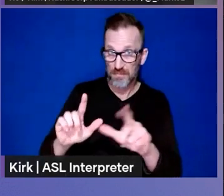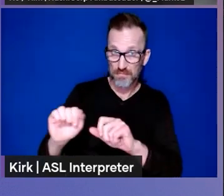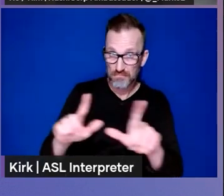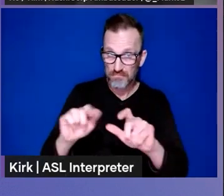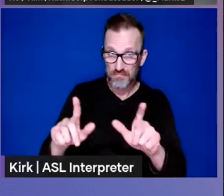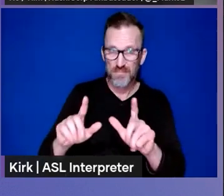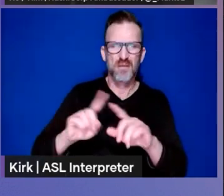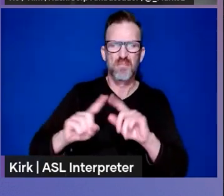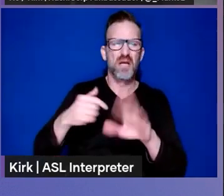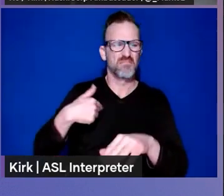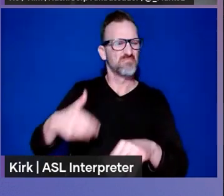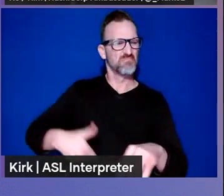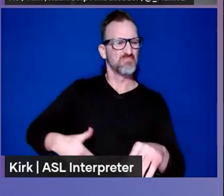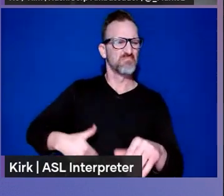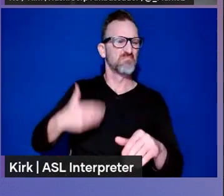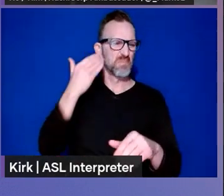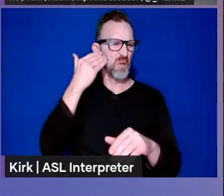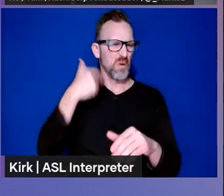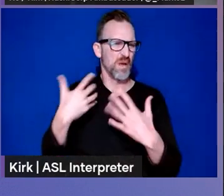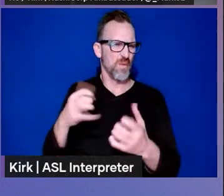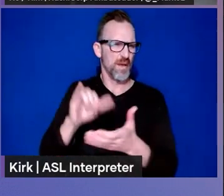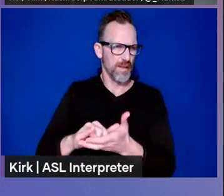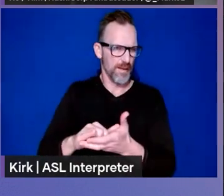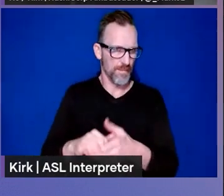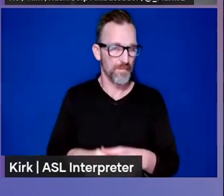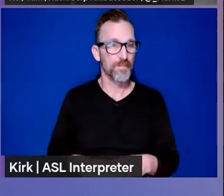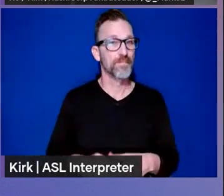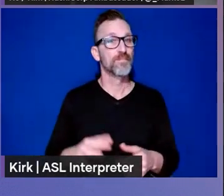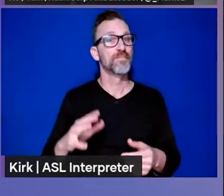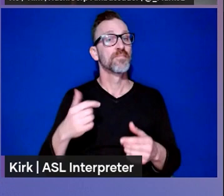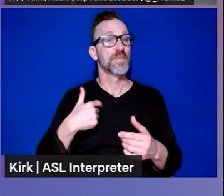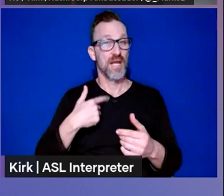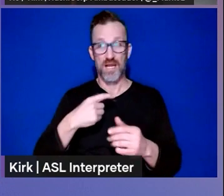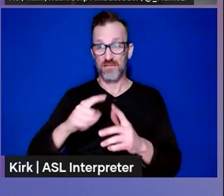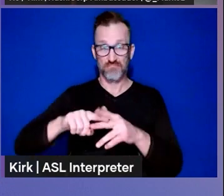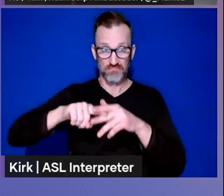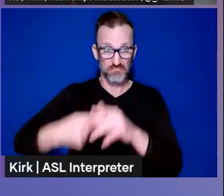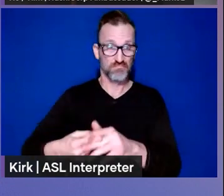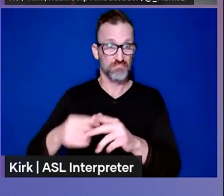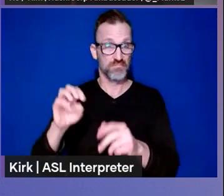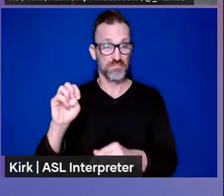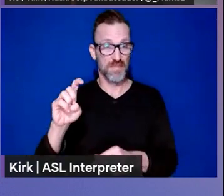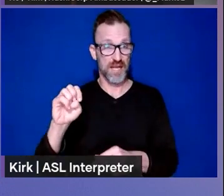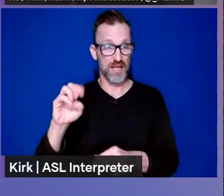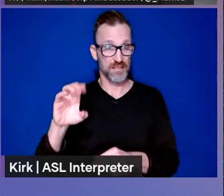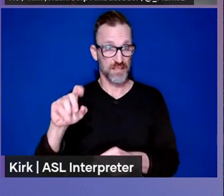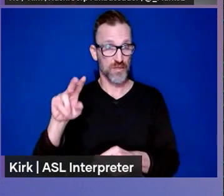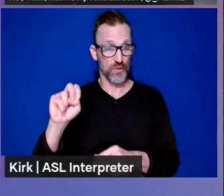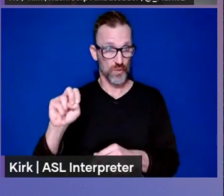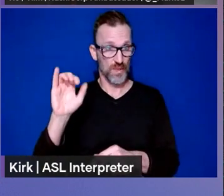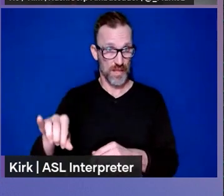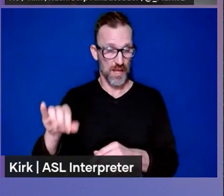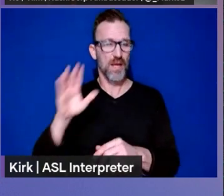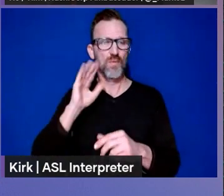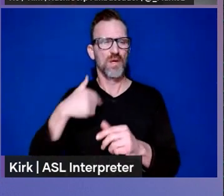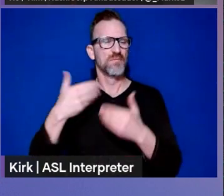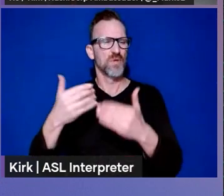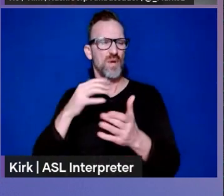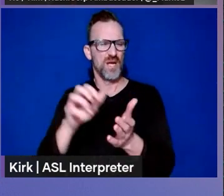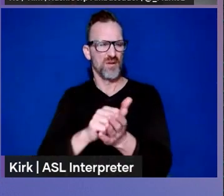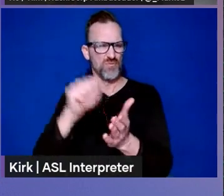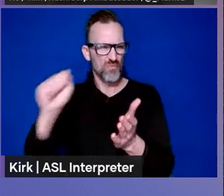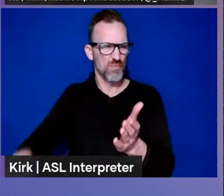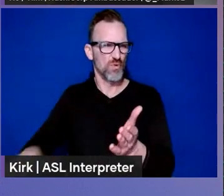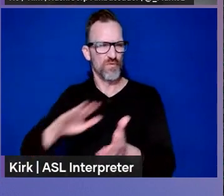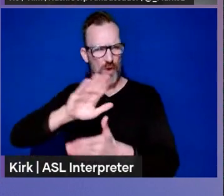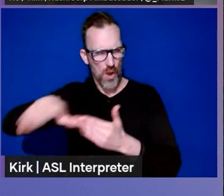this is what I want. So as soon as I execute that, it will actually go and remove my project. So if we